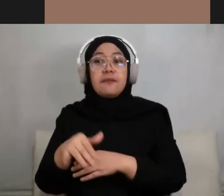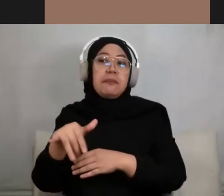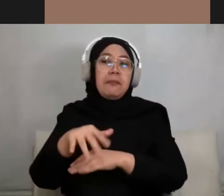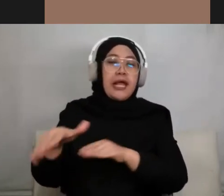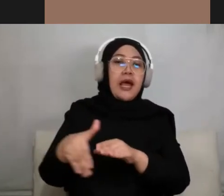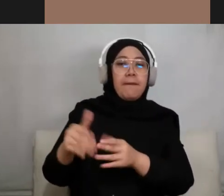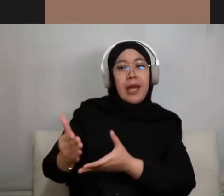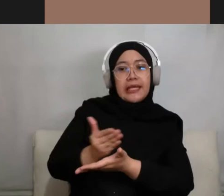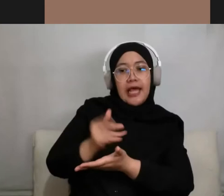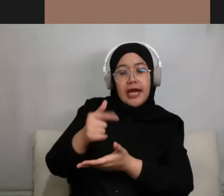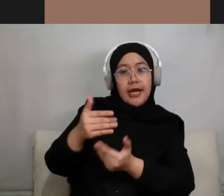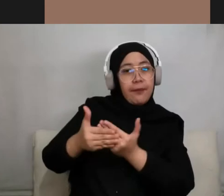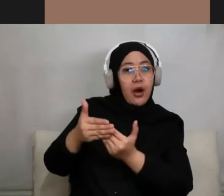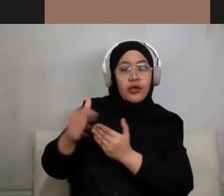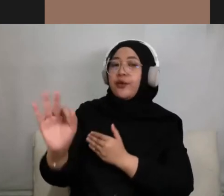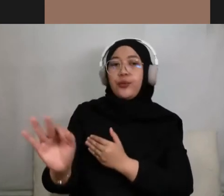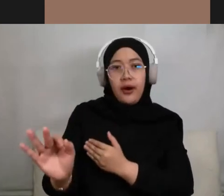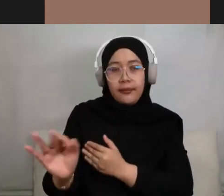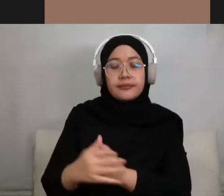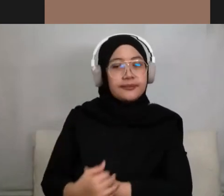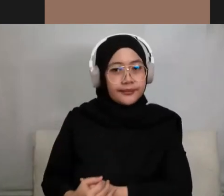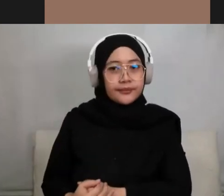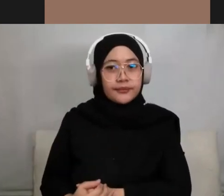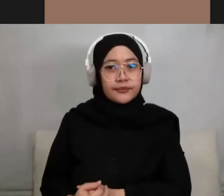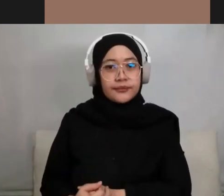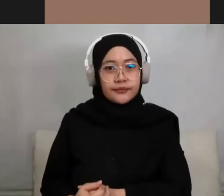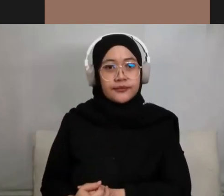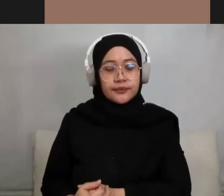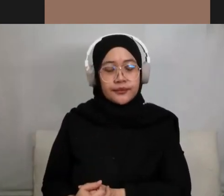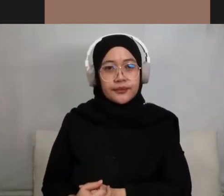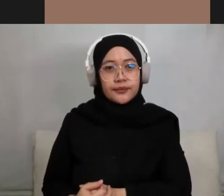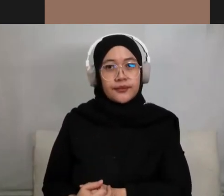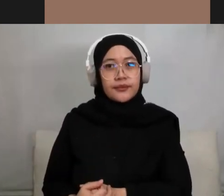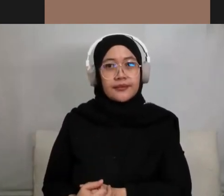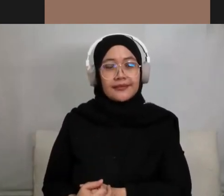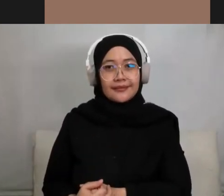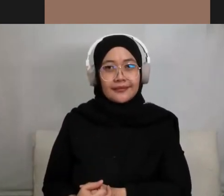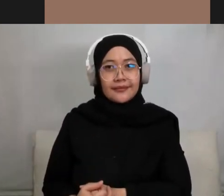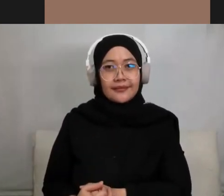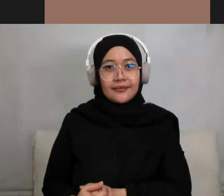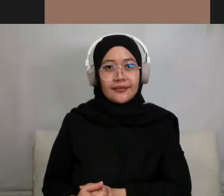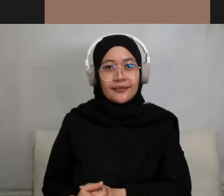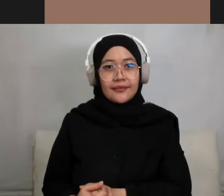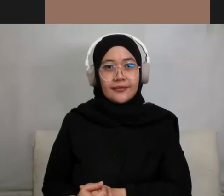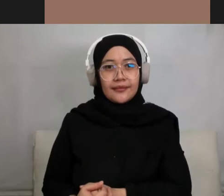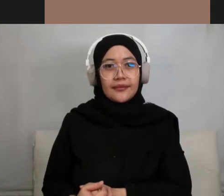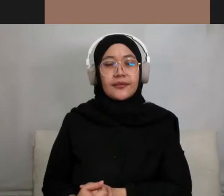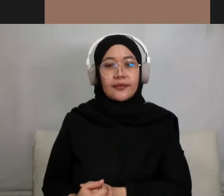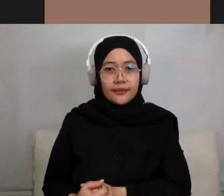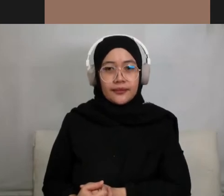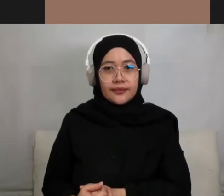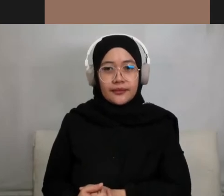schedule, and basically the legislation of the land that maintains the how many drivers are required. As in